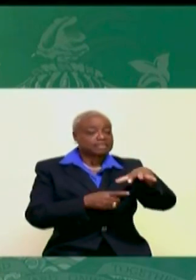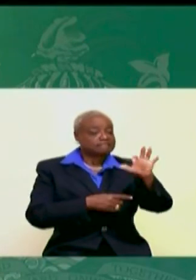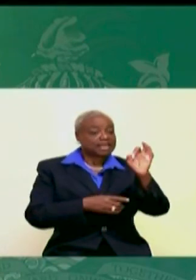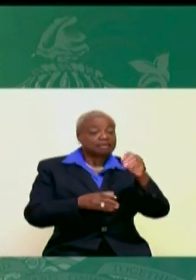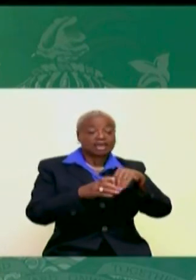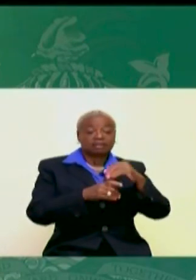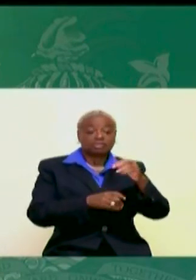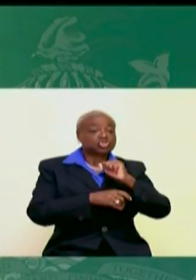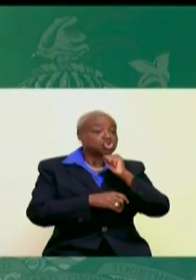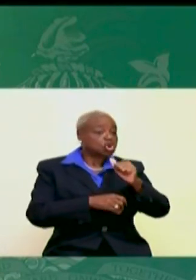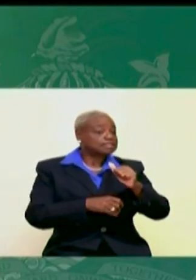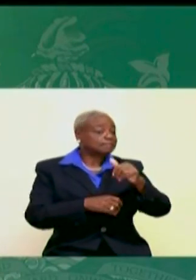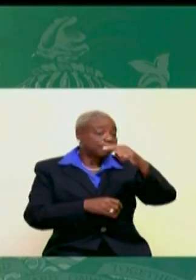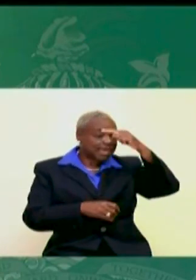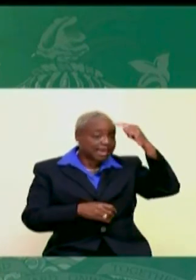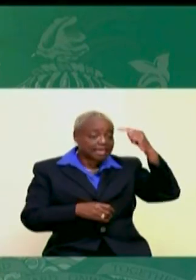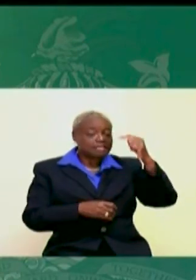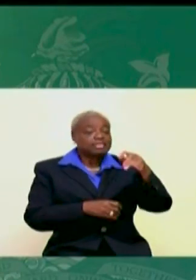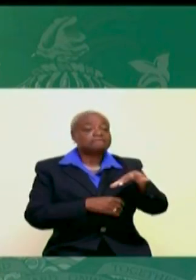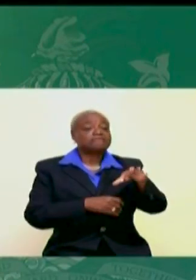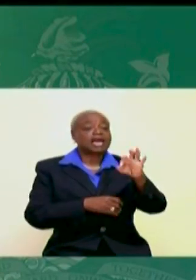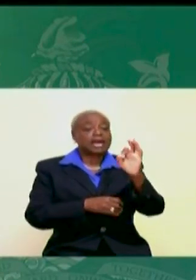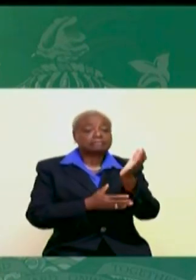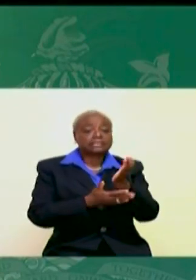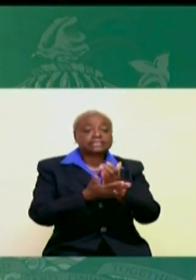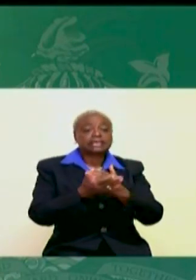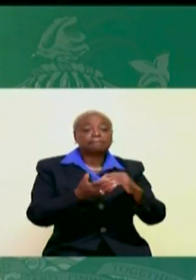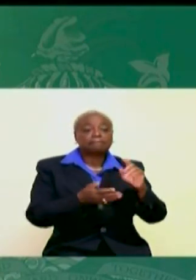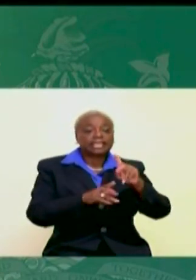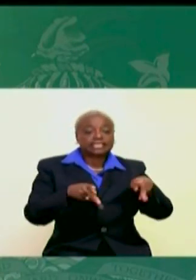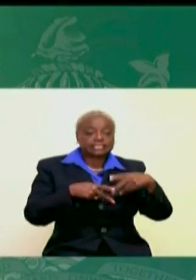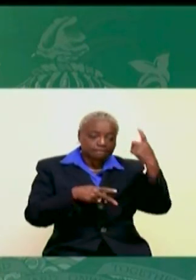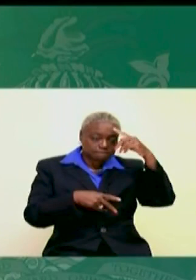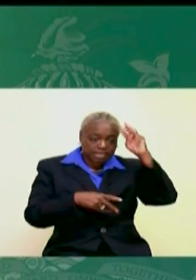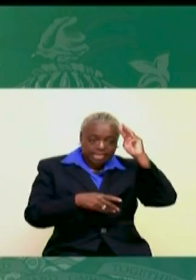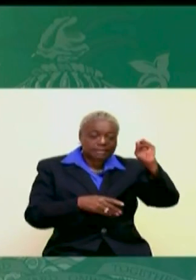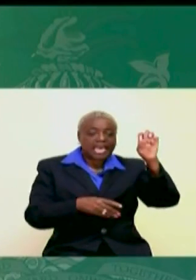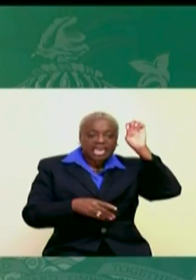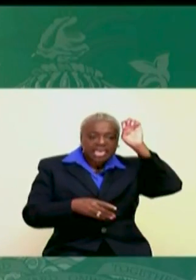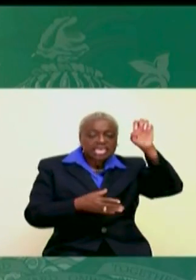find a place for you. Wow. He wrote a letter complaining.